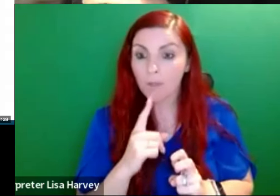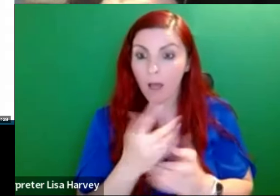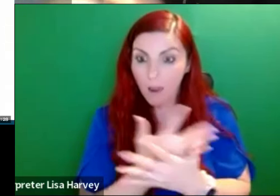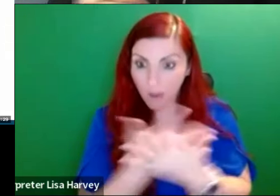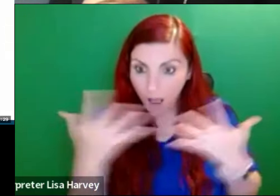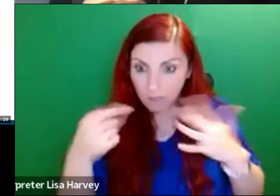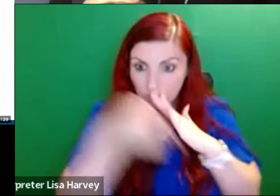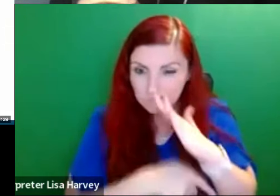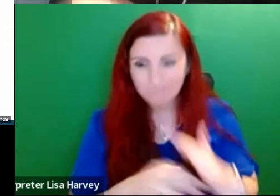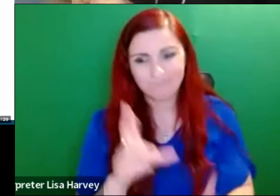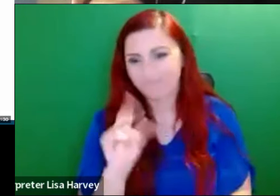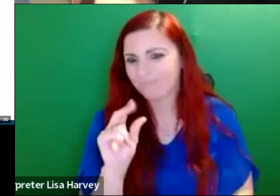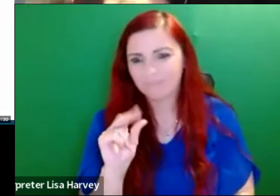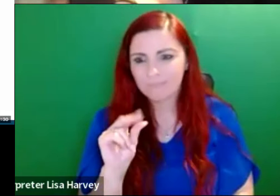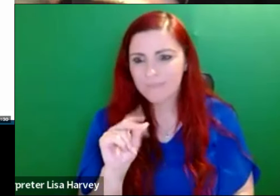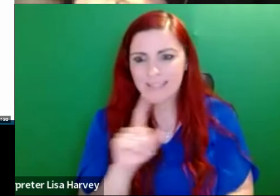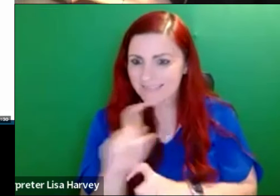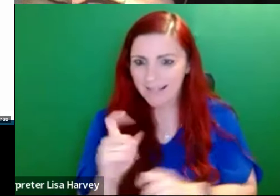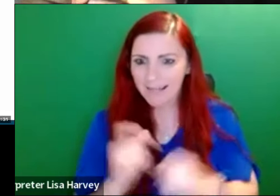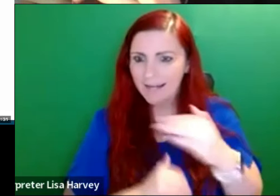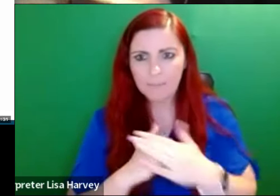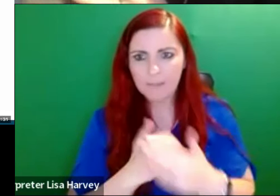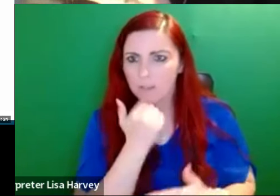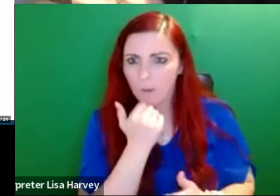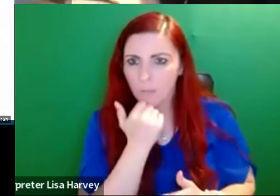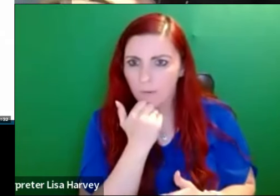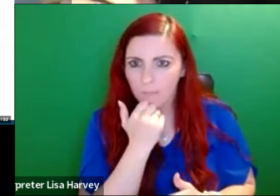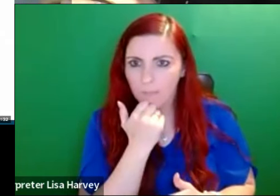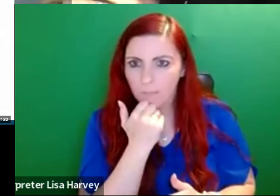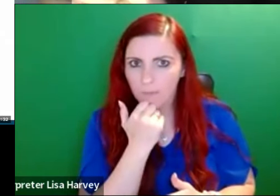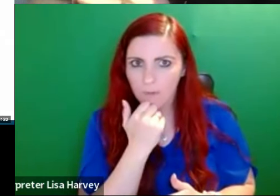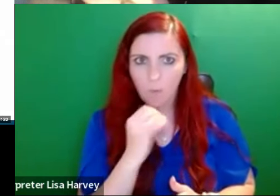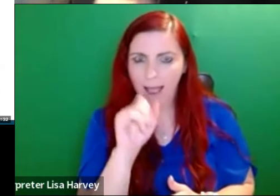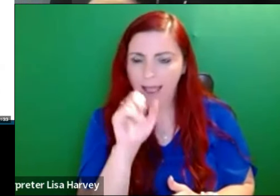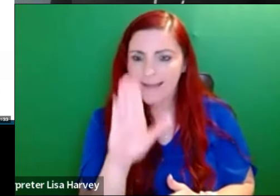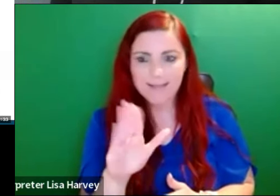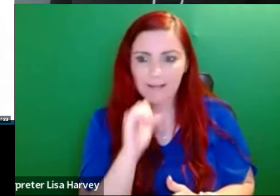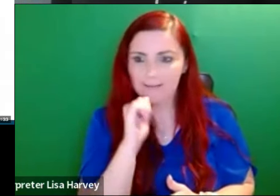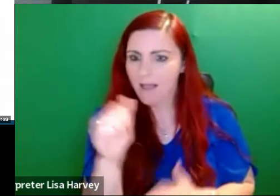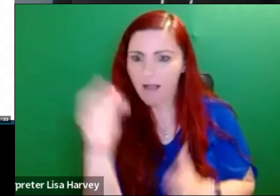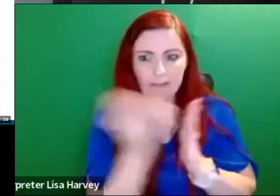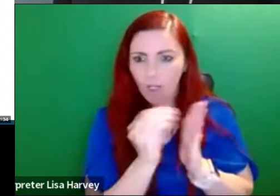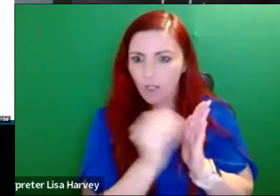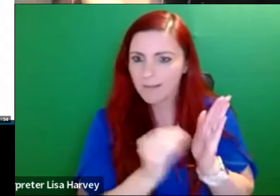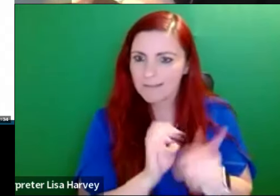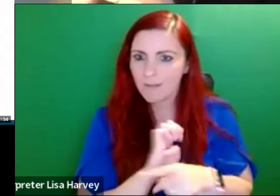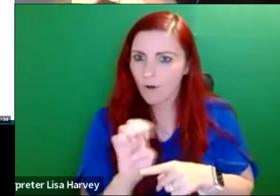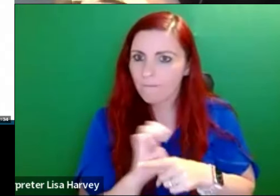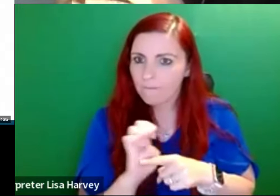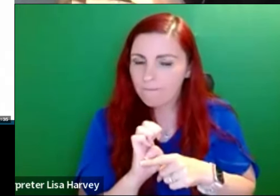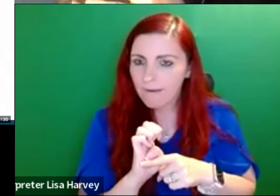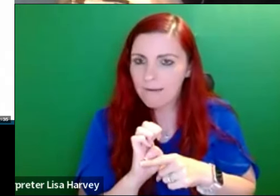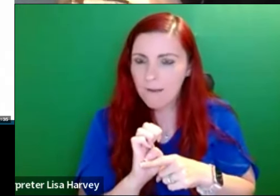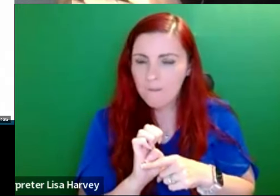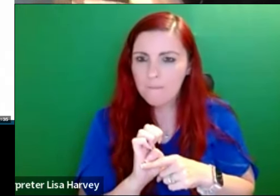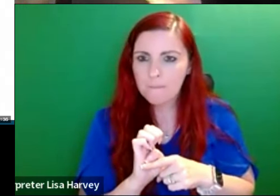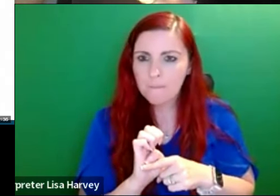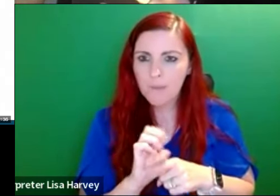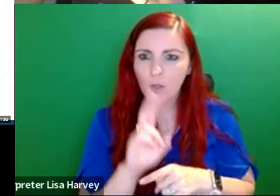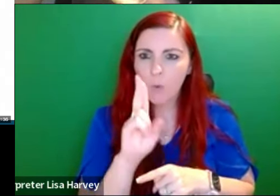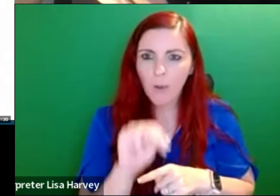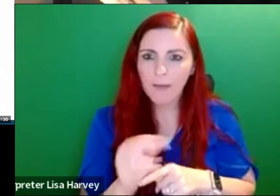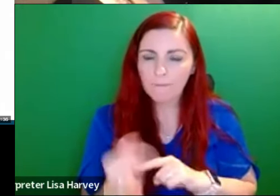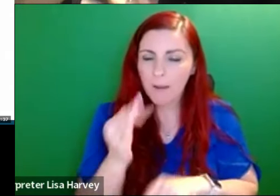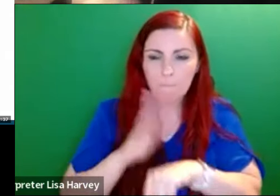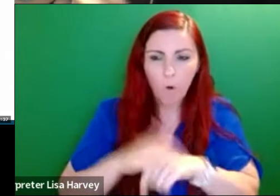research. And we can say maybe that Irish Sign Language is underdocumented for this reason. Like you'd find a wider body